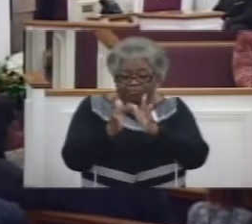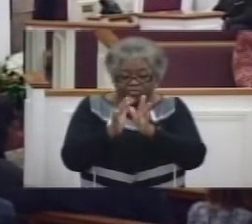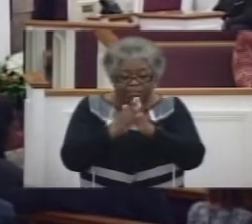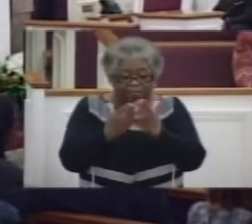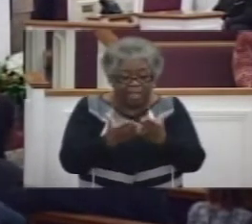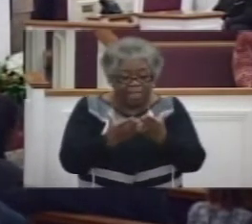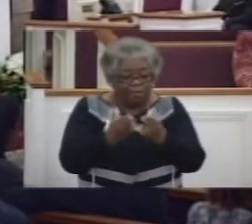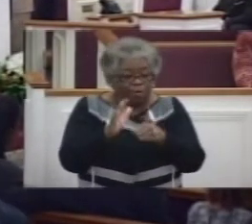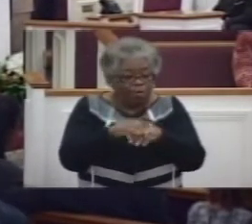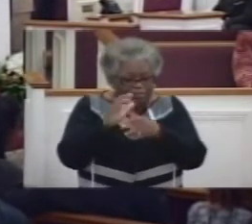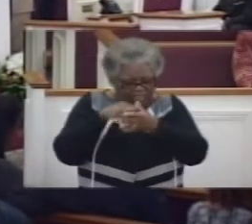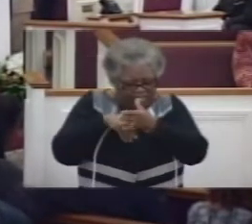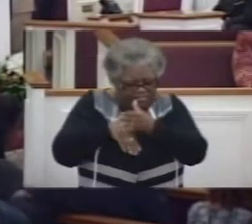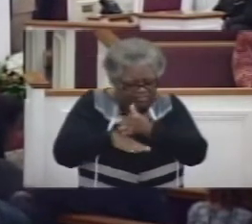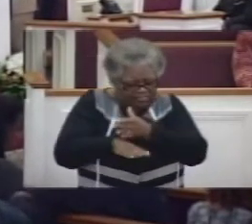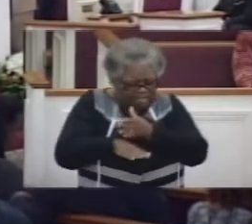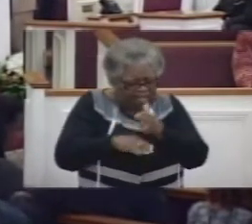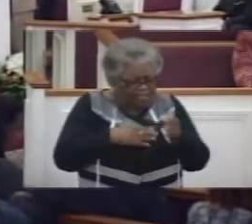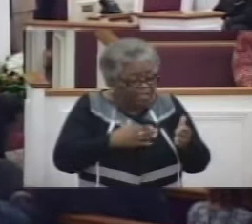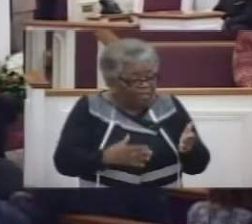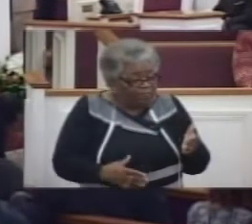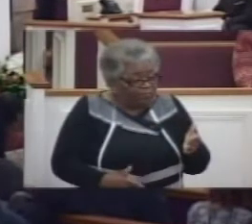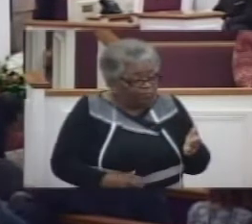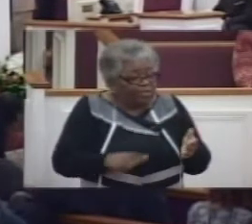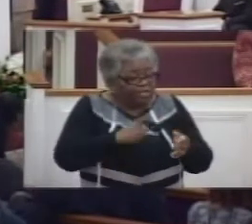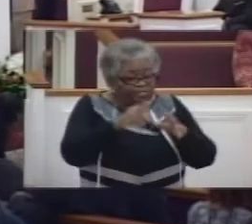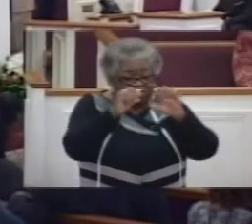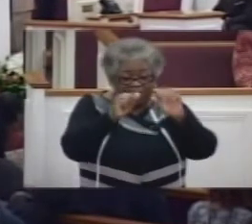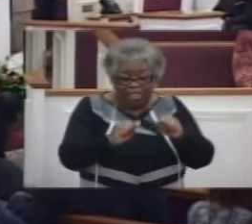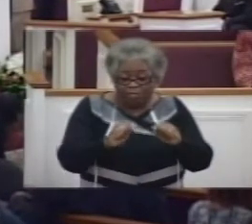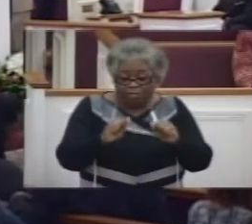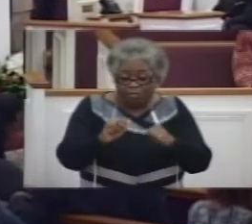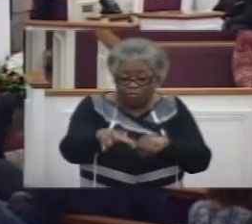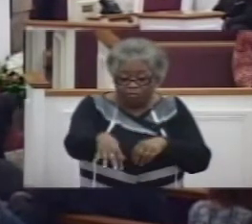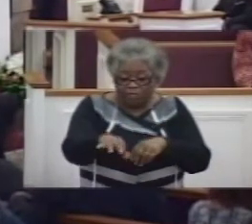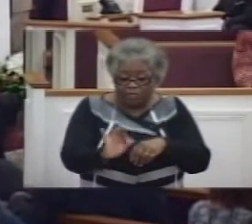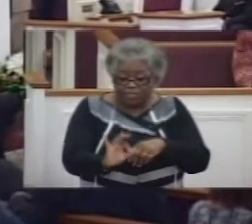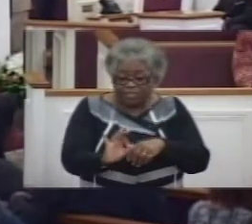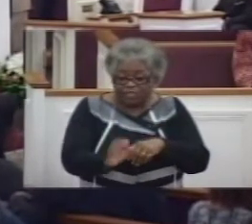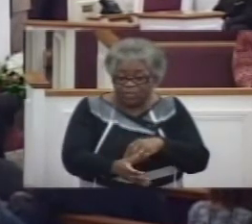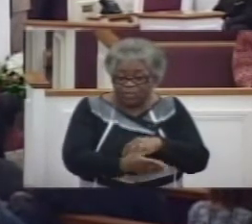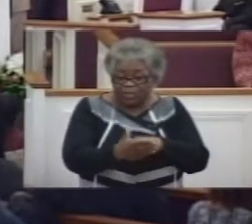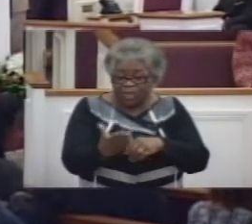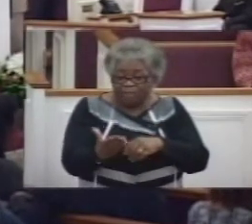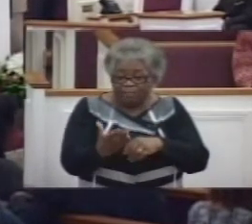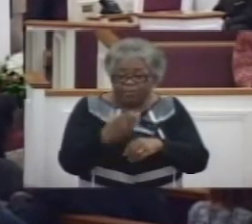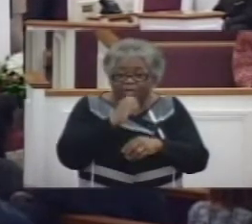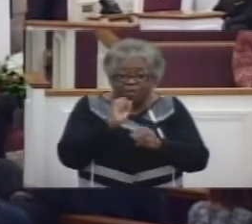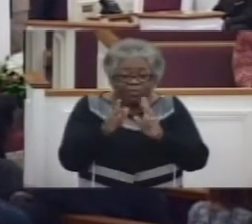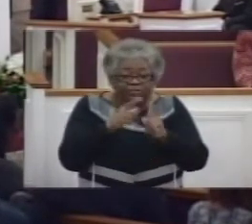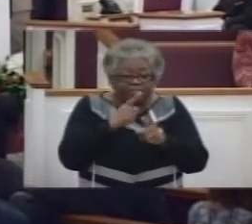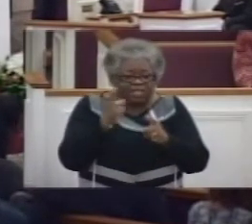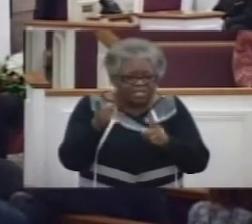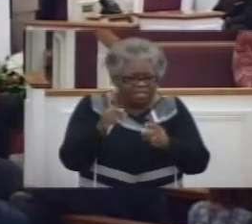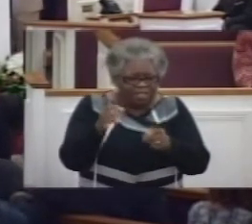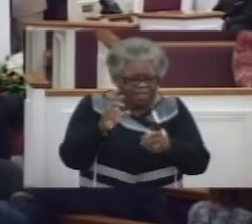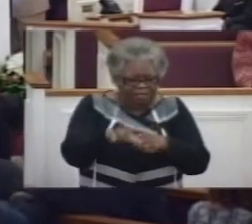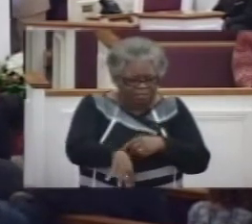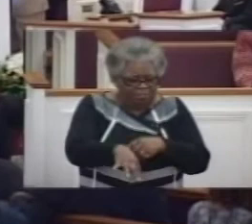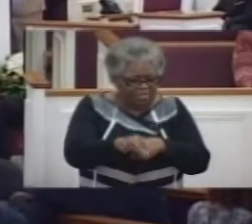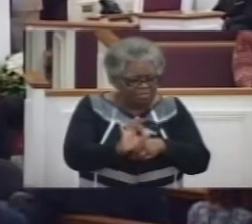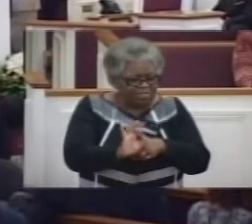on the inside of you is able to pick you up. The old folks said he picked me